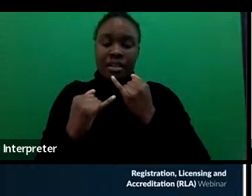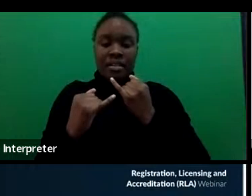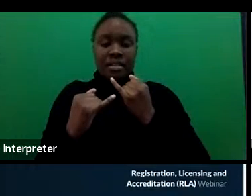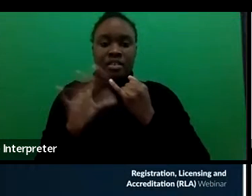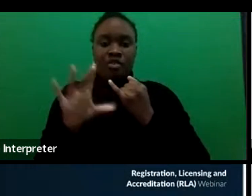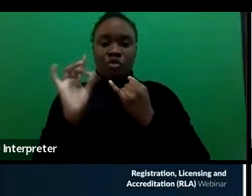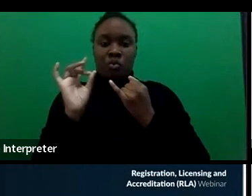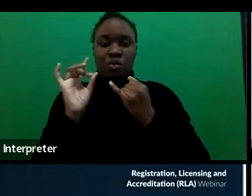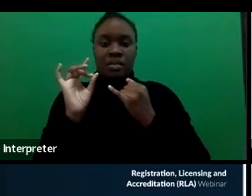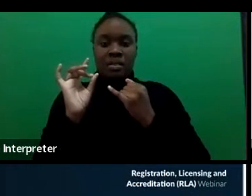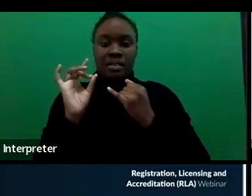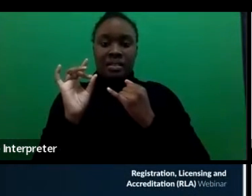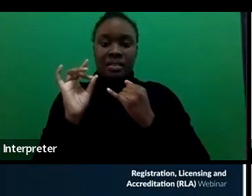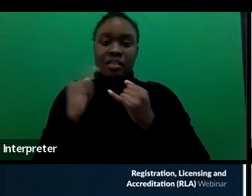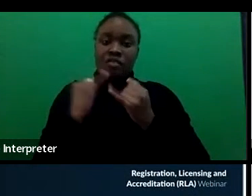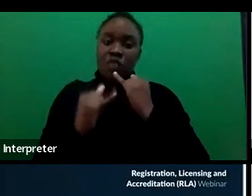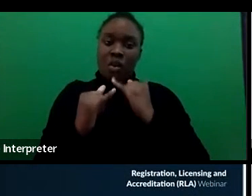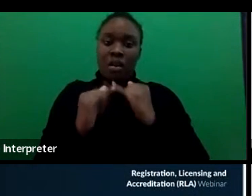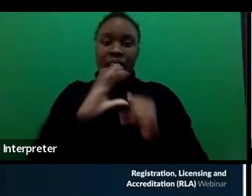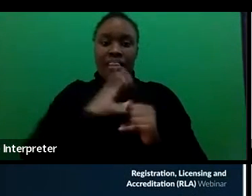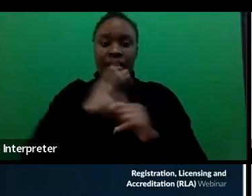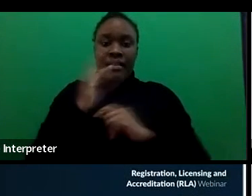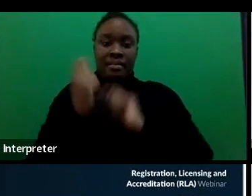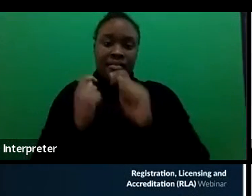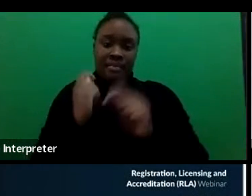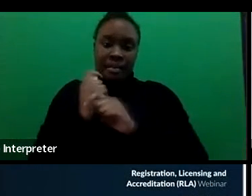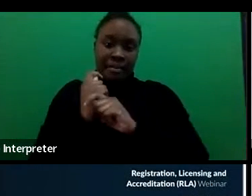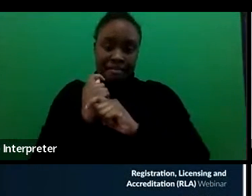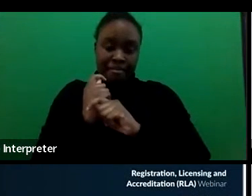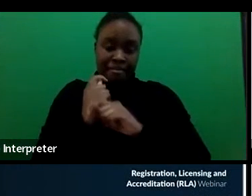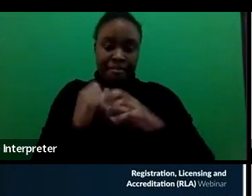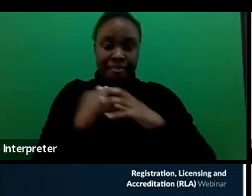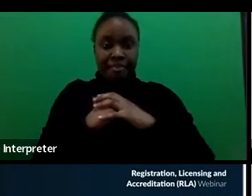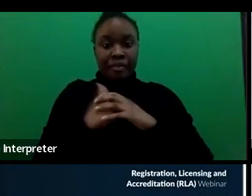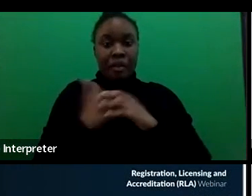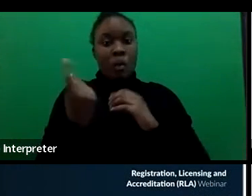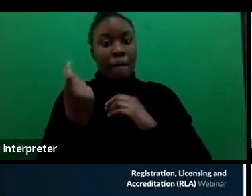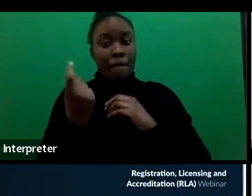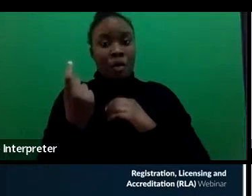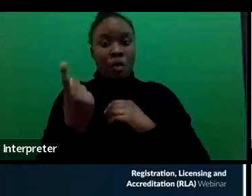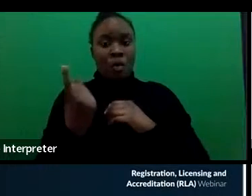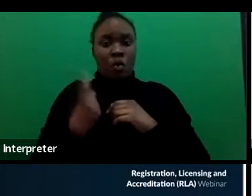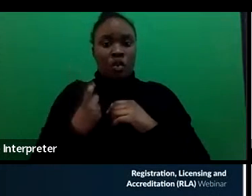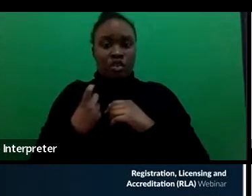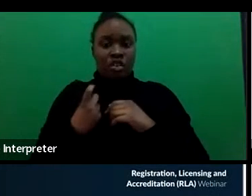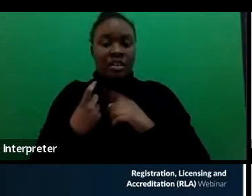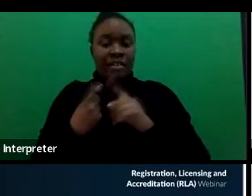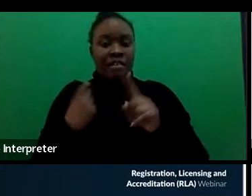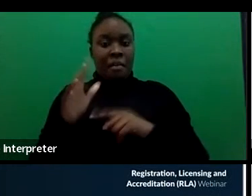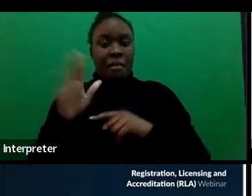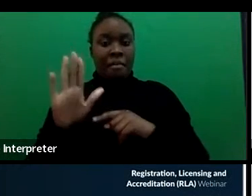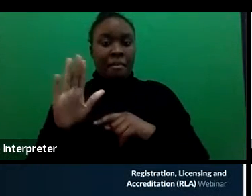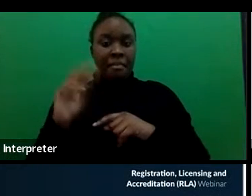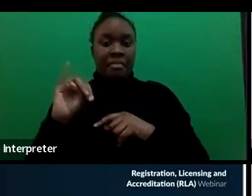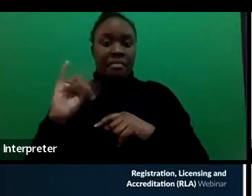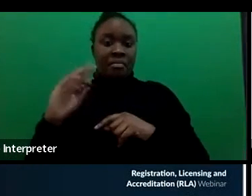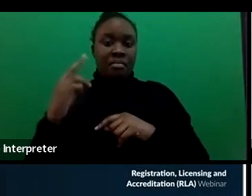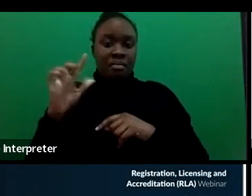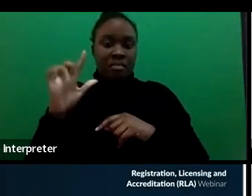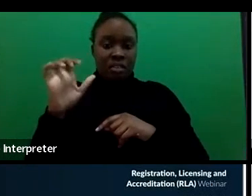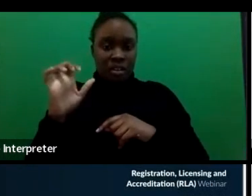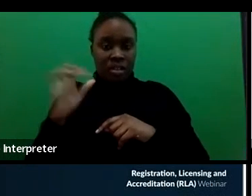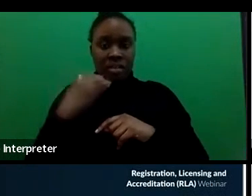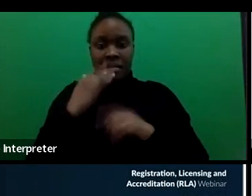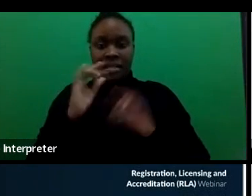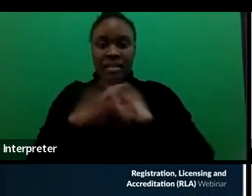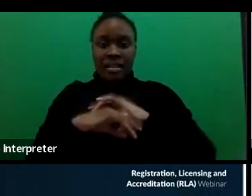chose a client type that you don't want to register for. There's one more question coming from another Michelle. Please clarify the